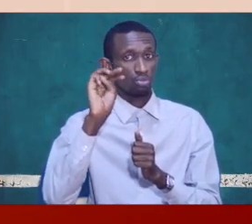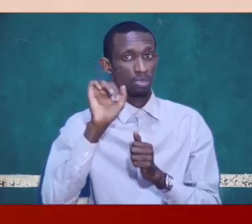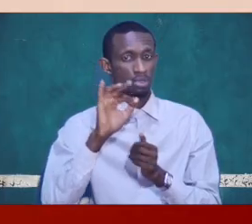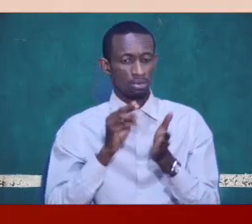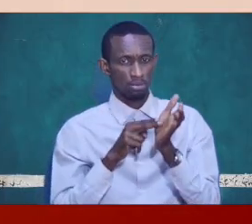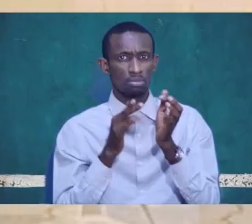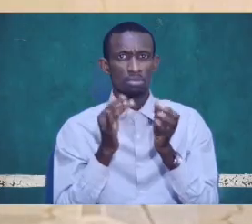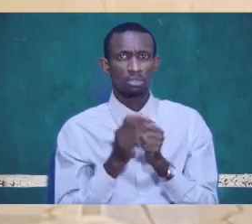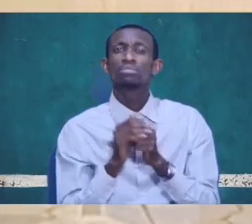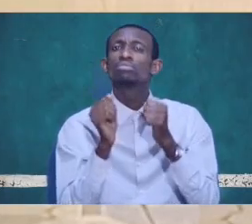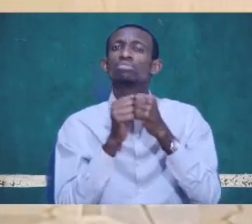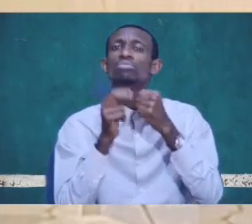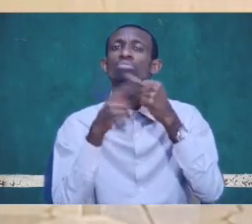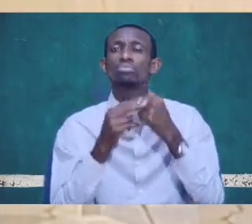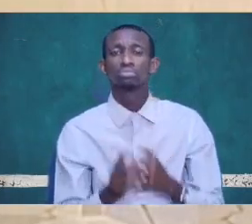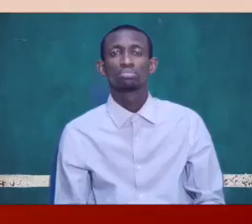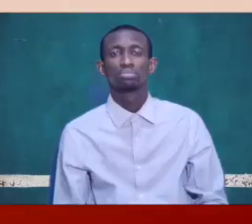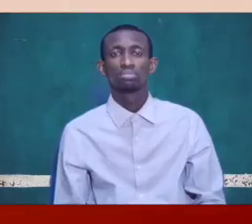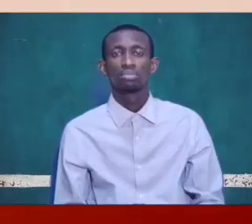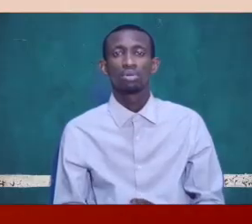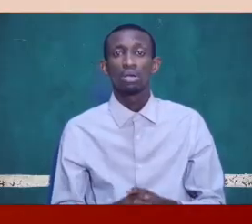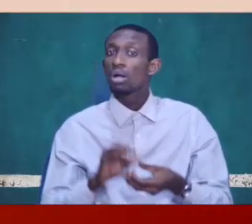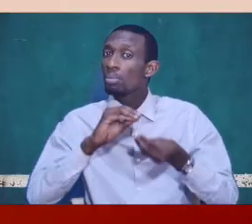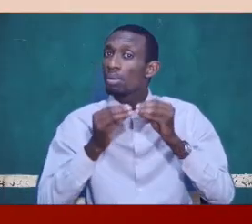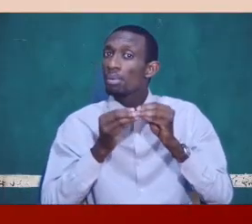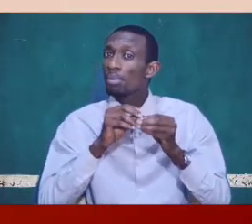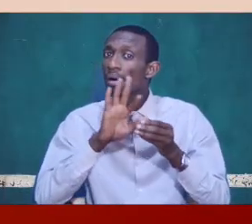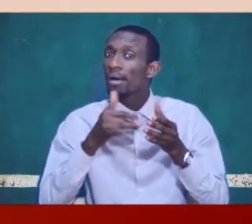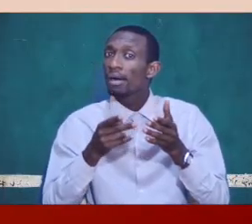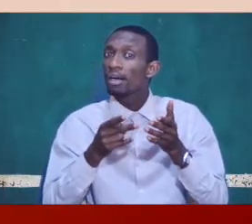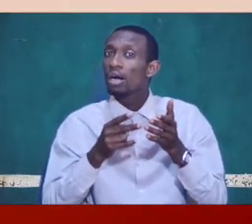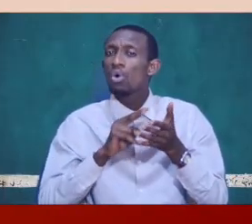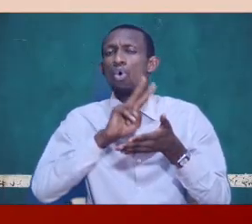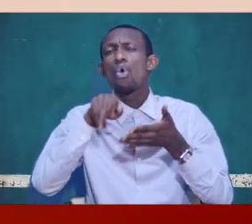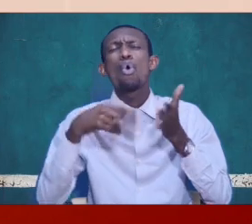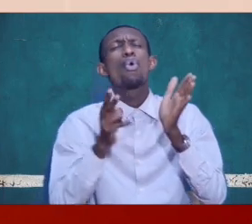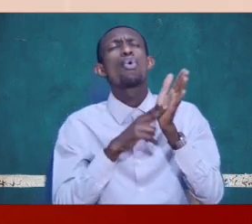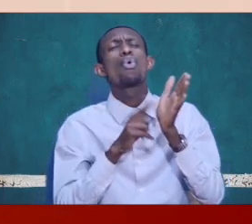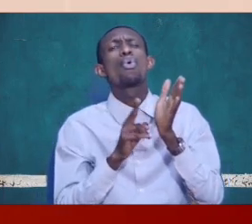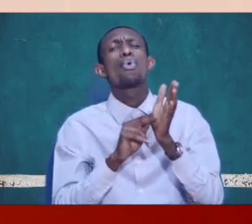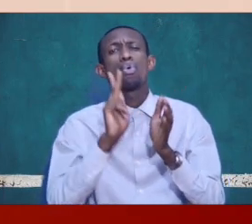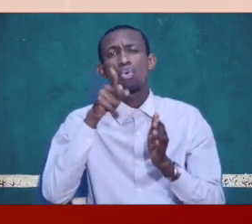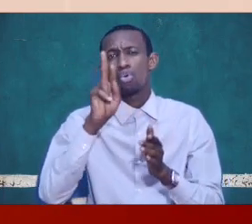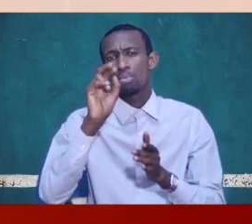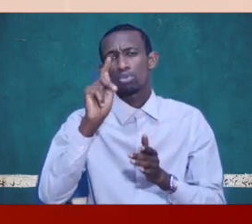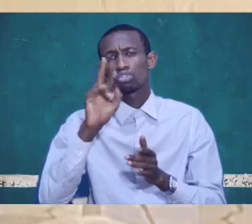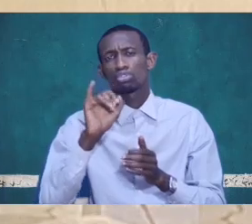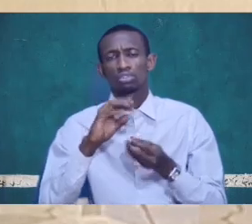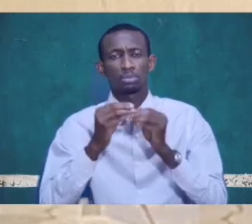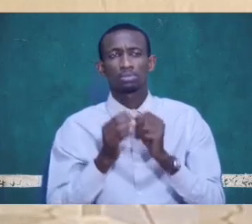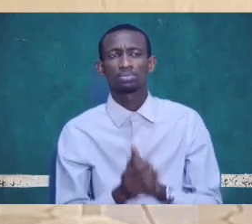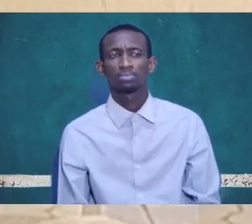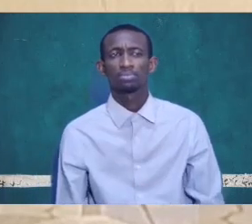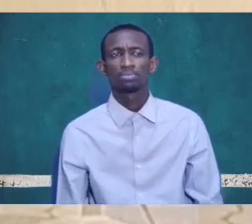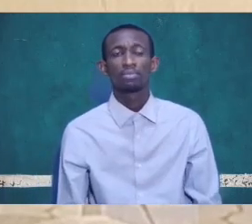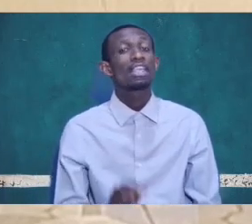17. Atomic number is the total number of protons. And A, which is the mass number, it